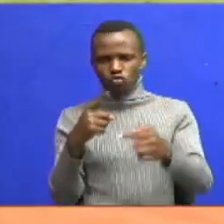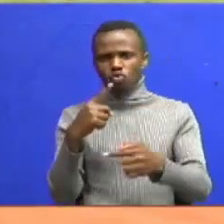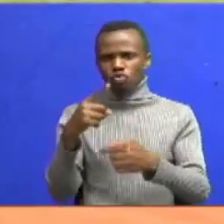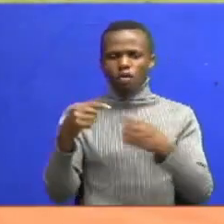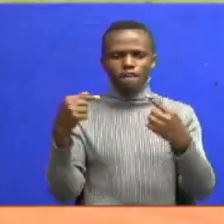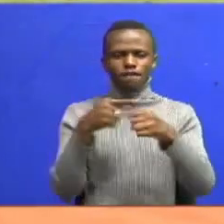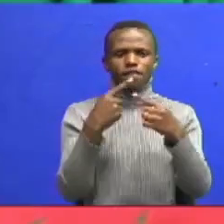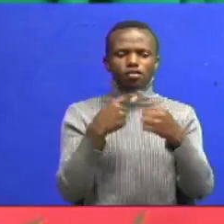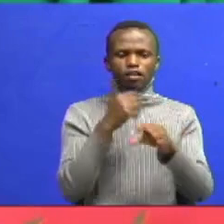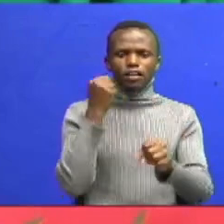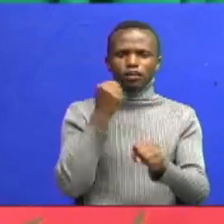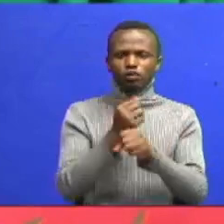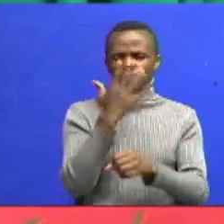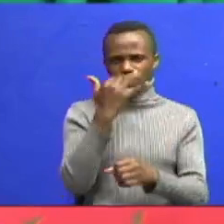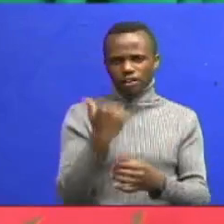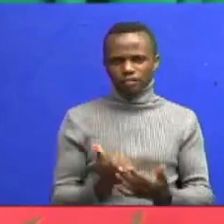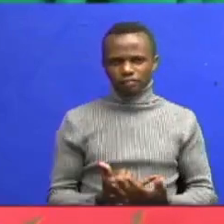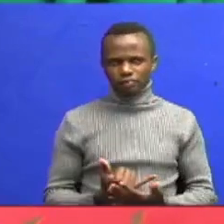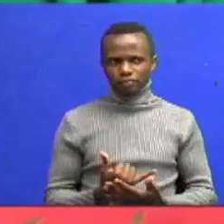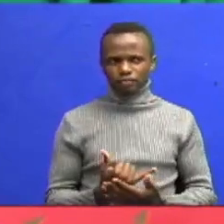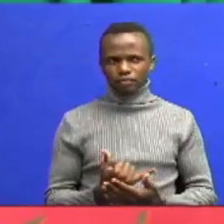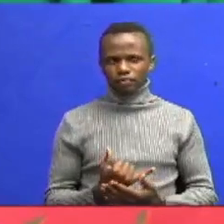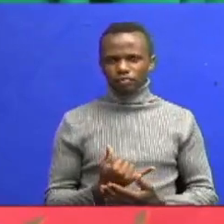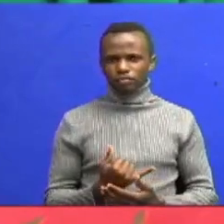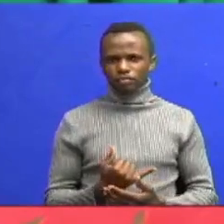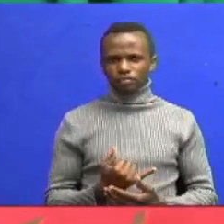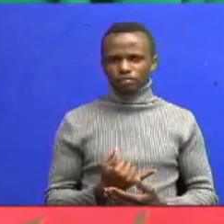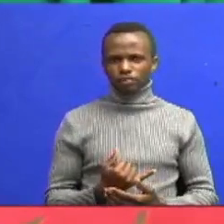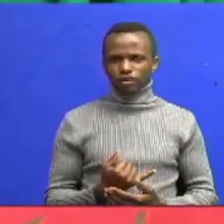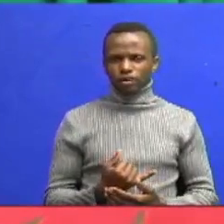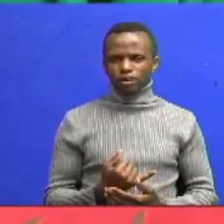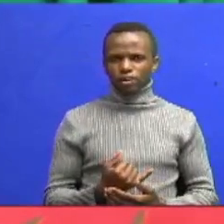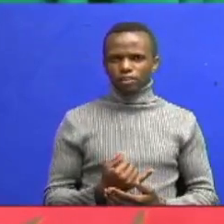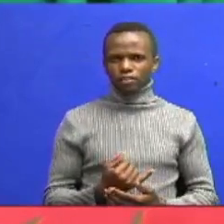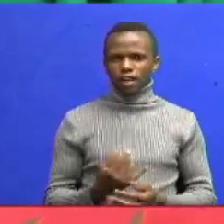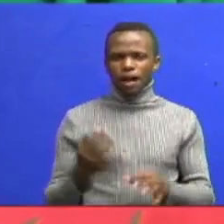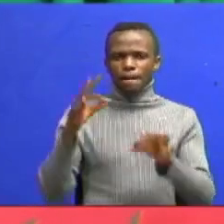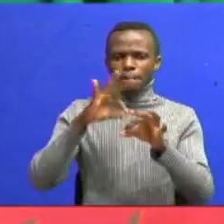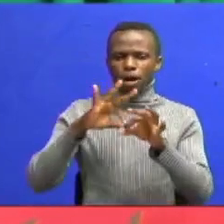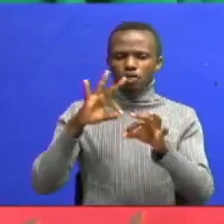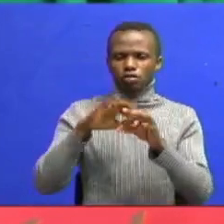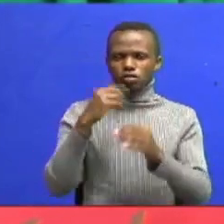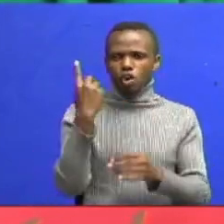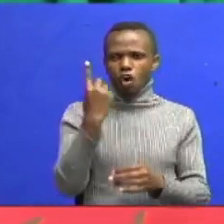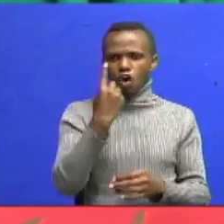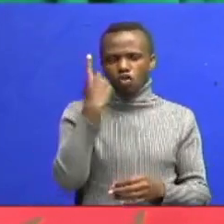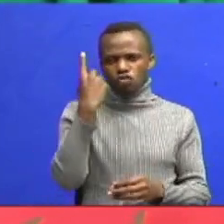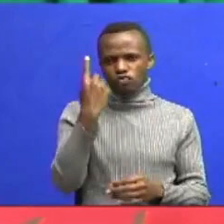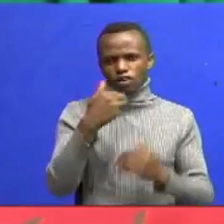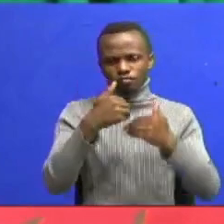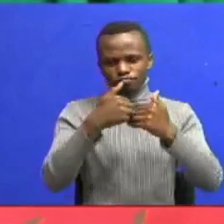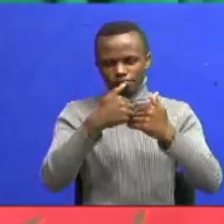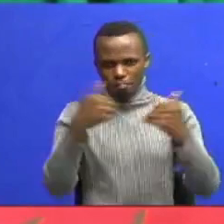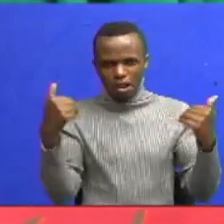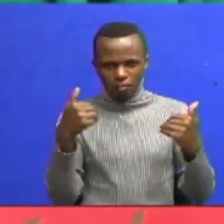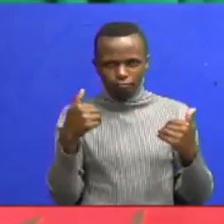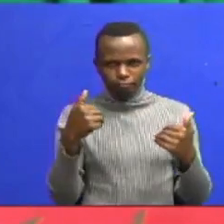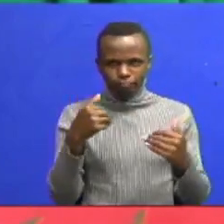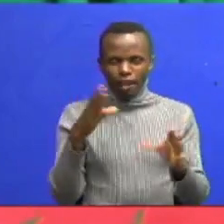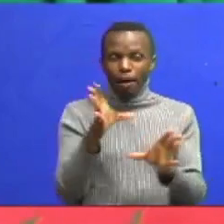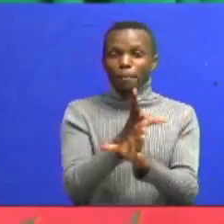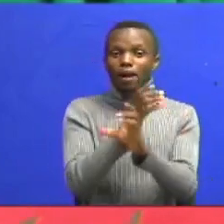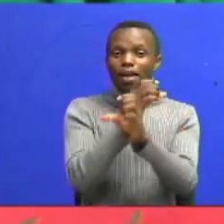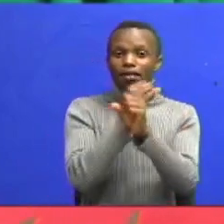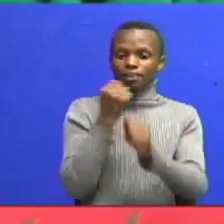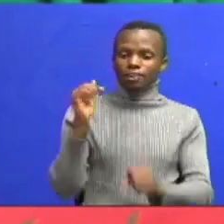and genocide. The only route is one, the ballot. Hakuna njia nyingine. Na kwa hivyo rais ukae